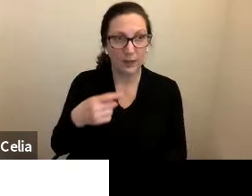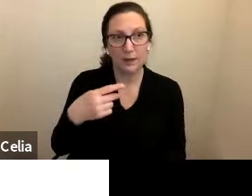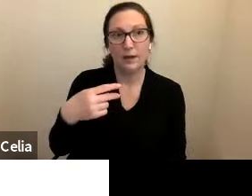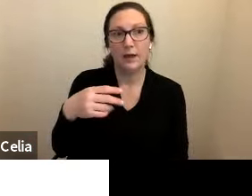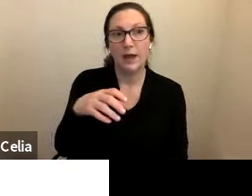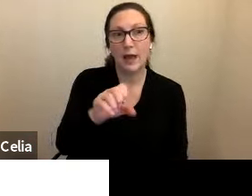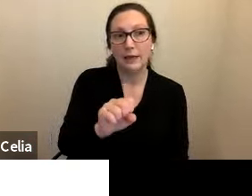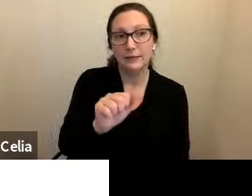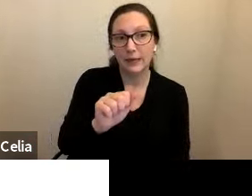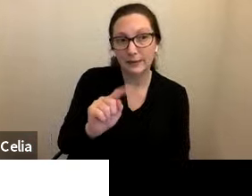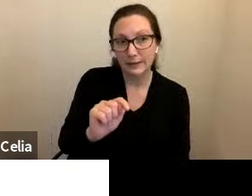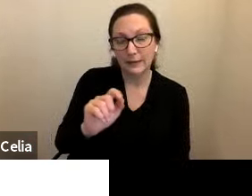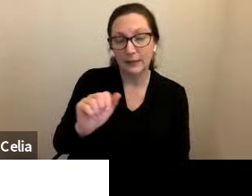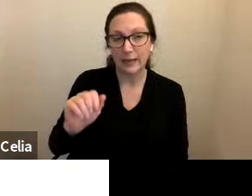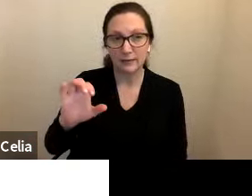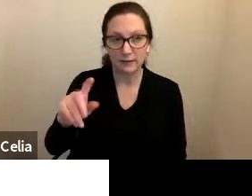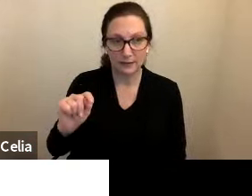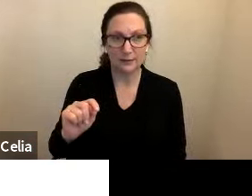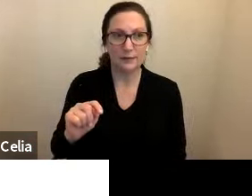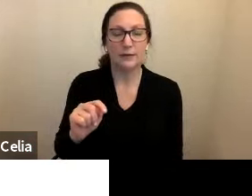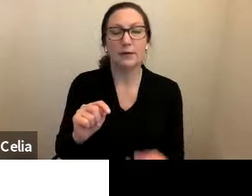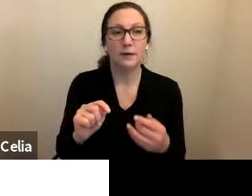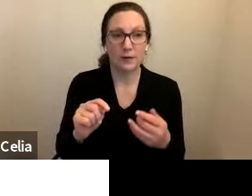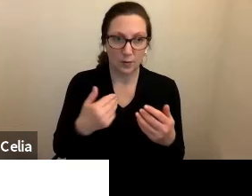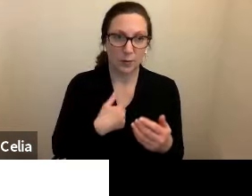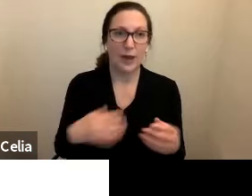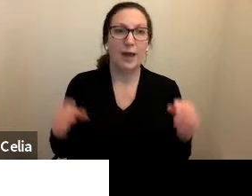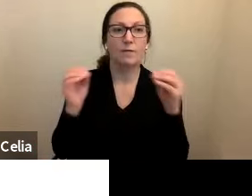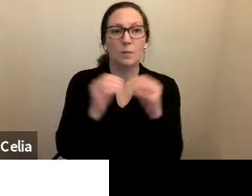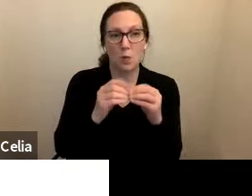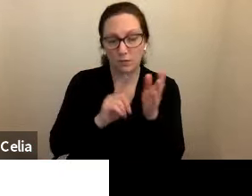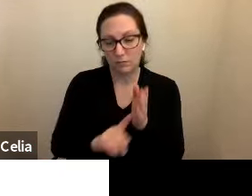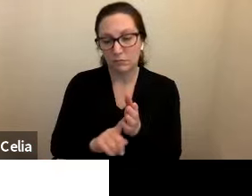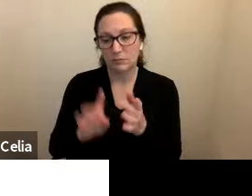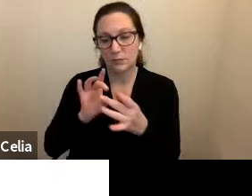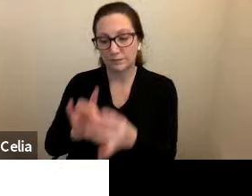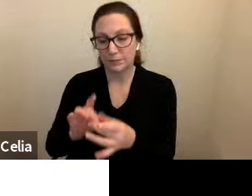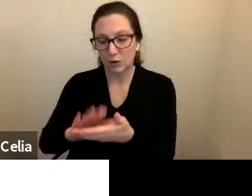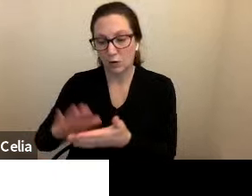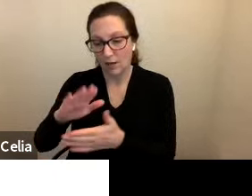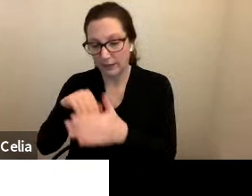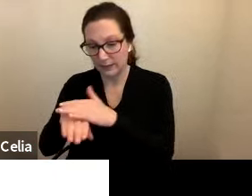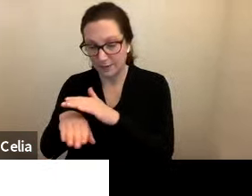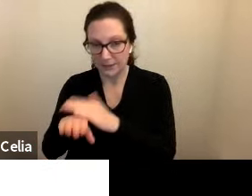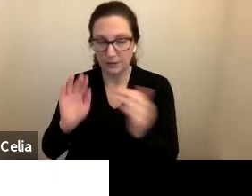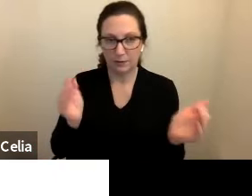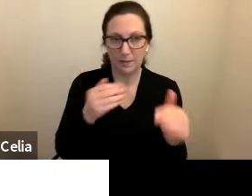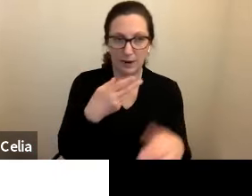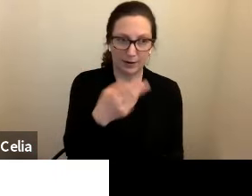much more research on college admissions than on admissions into high